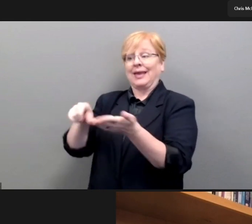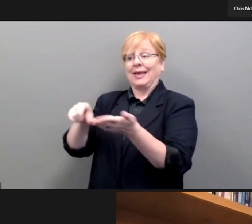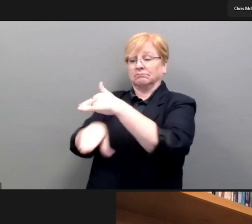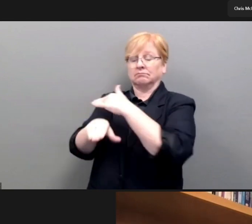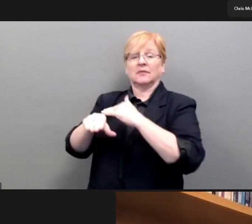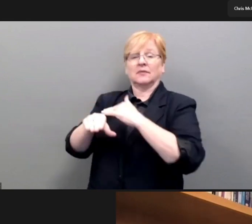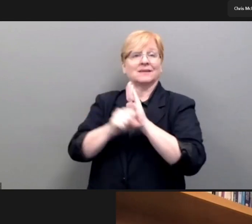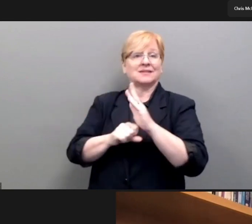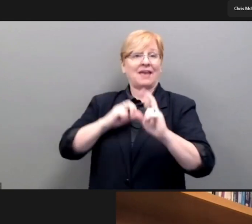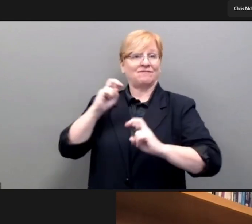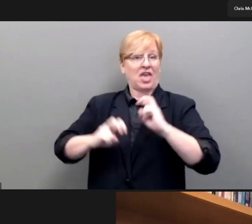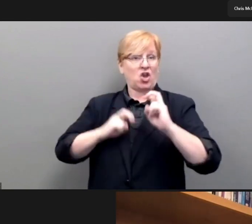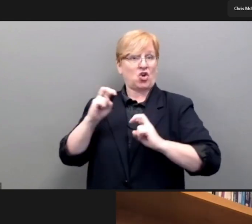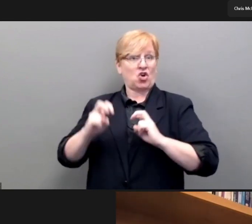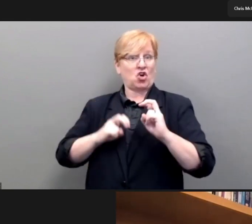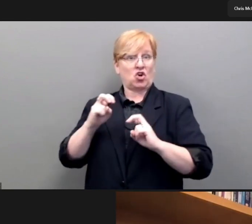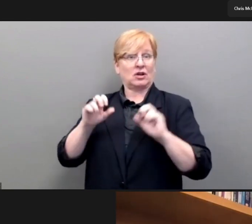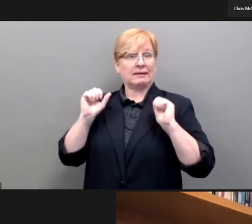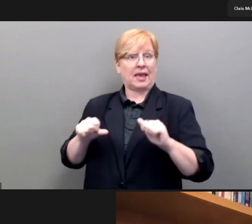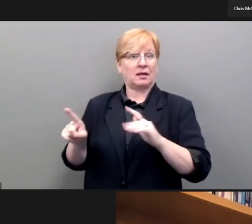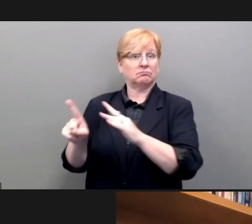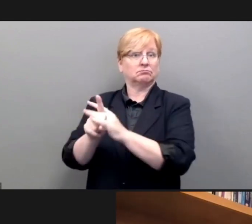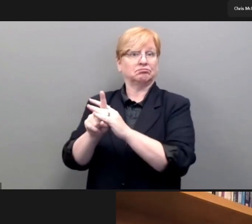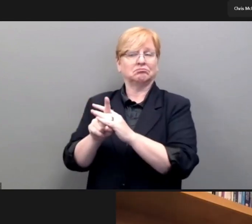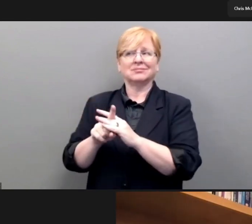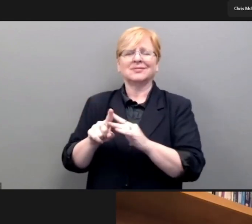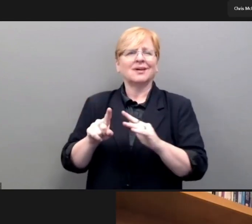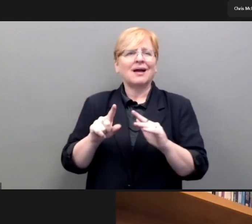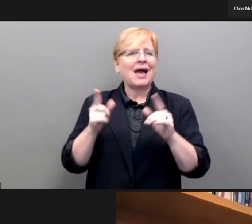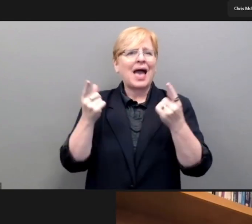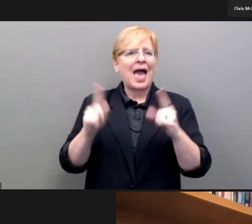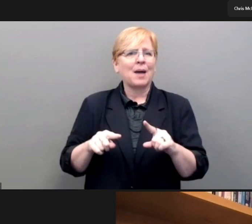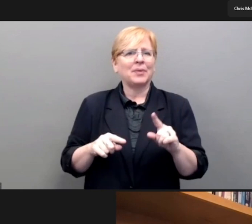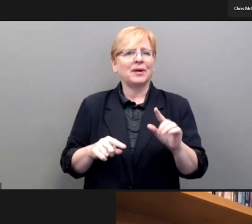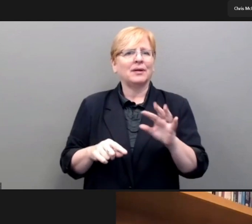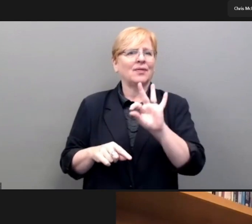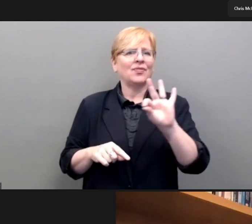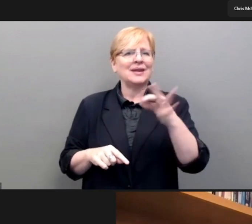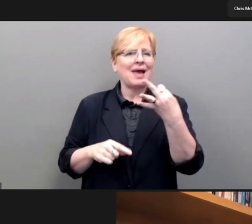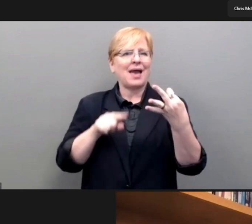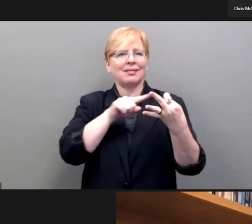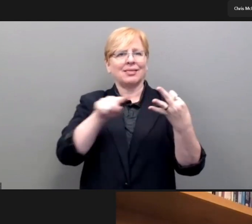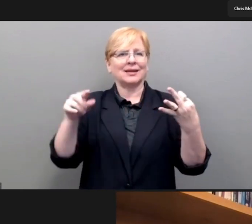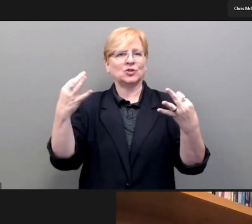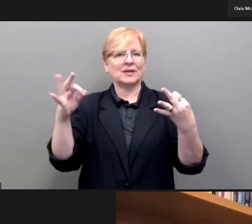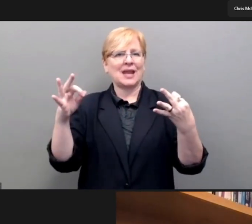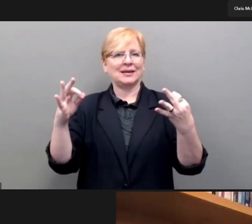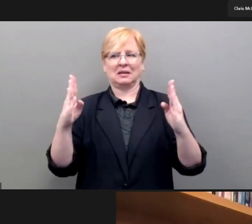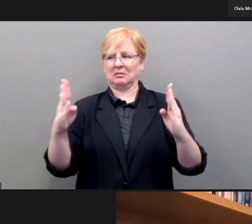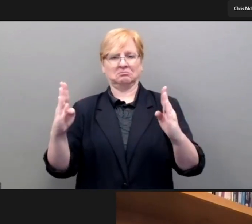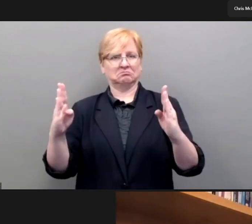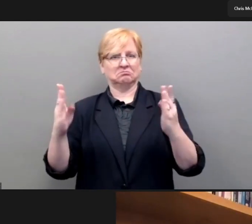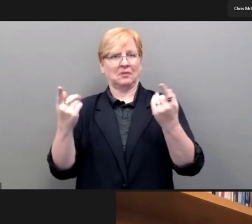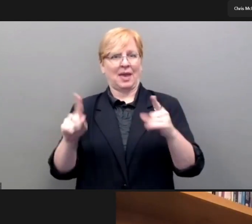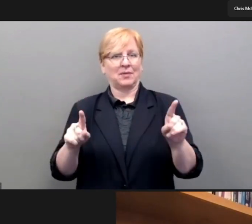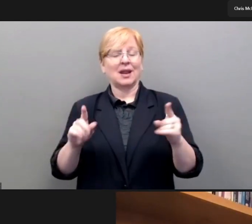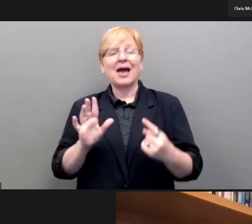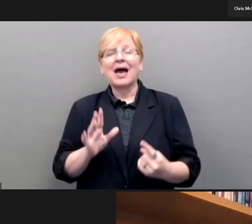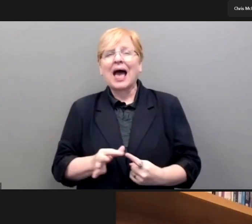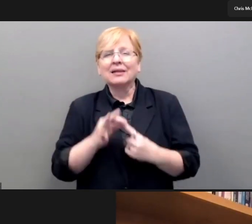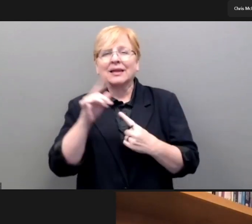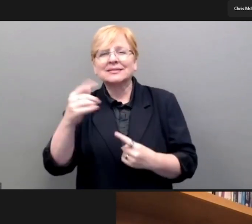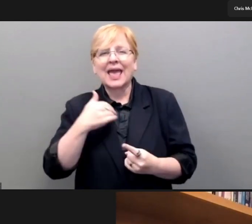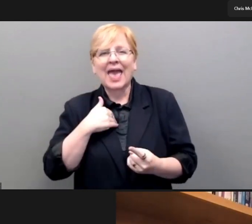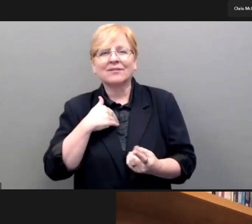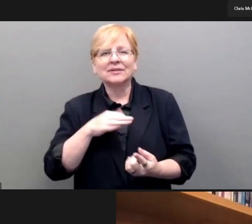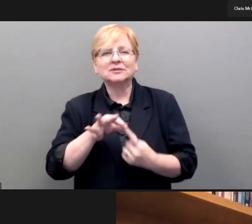during the state fair, so outlined from the 9th through the 19th. Now, unless they have an exemption and a recent negative test is the